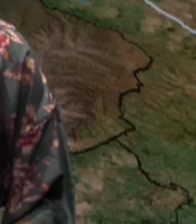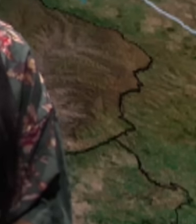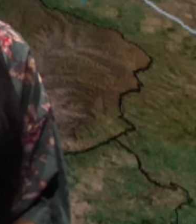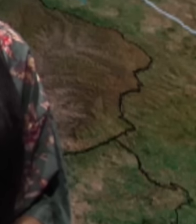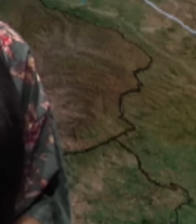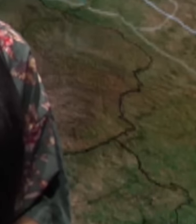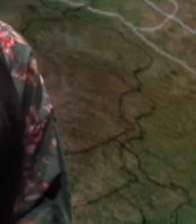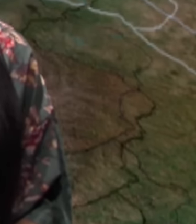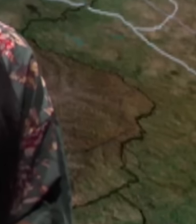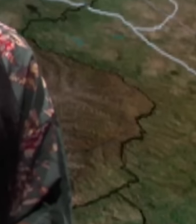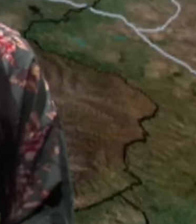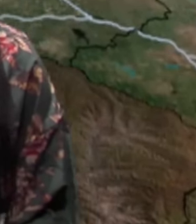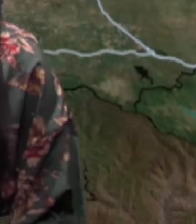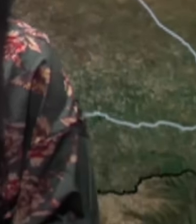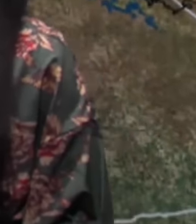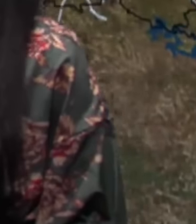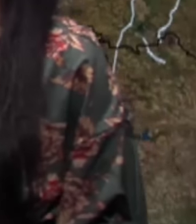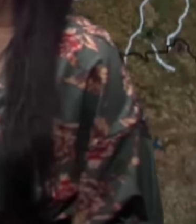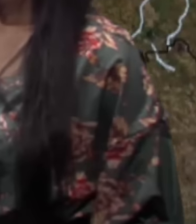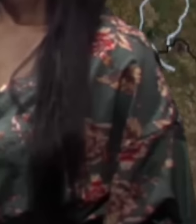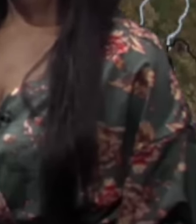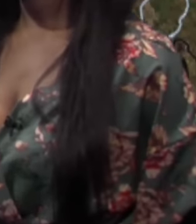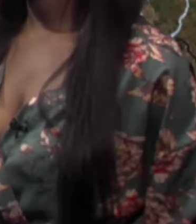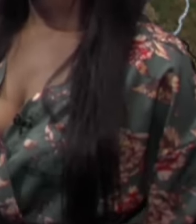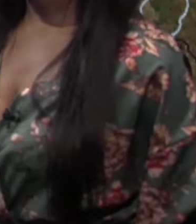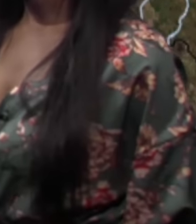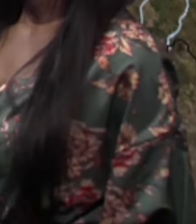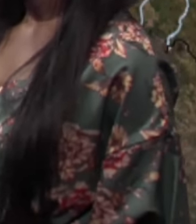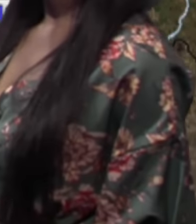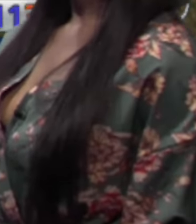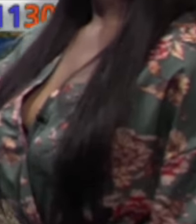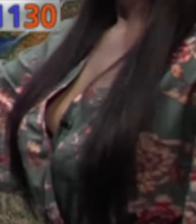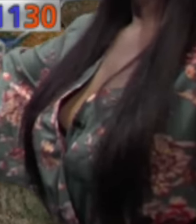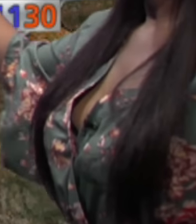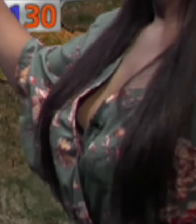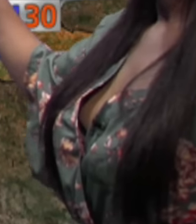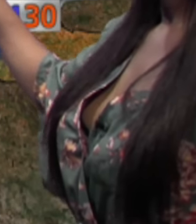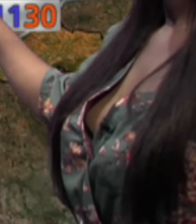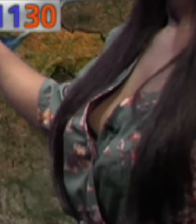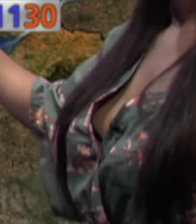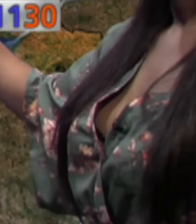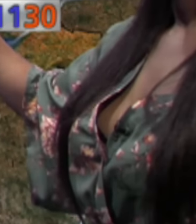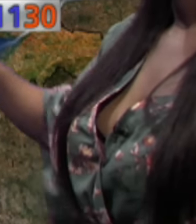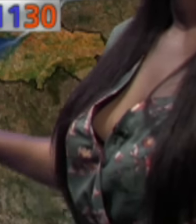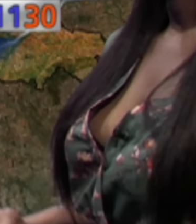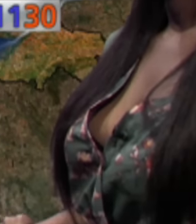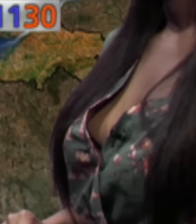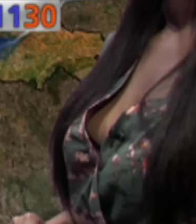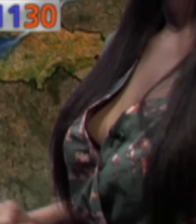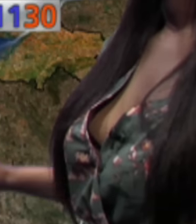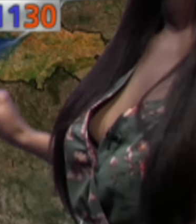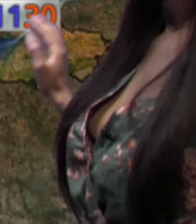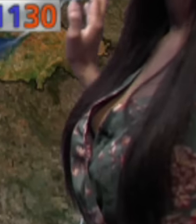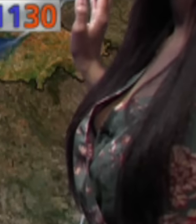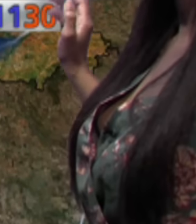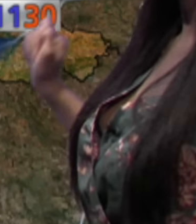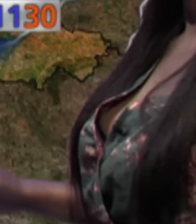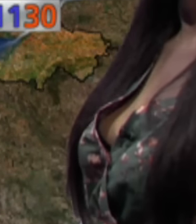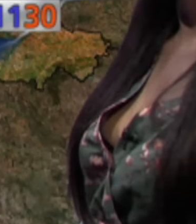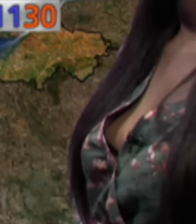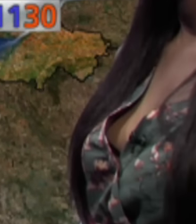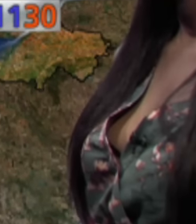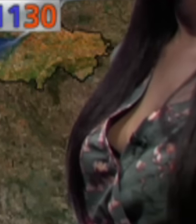ka digata di le 6 go a go di le 25 mo Bokone Bophirima le teng fa re lebela go karolong ya Rustenburg e tla nna le Masarasarana Pula rebela